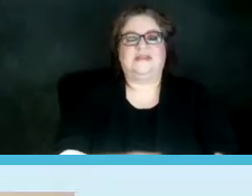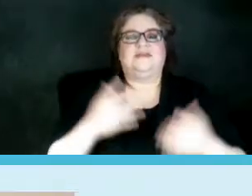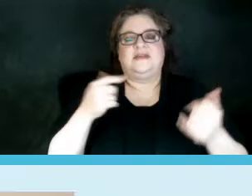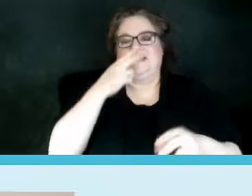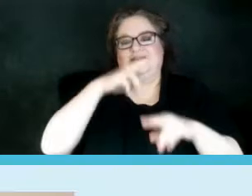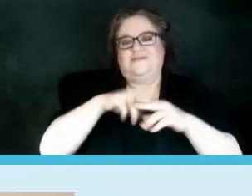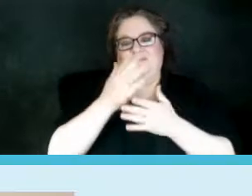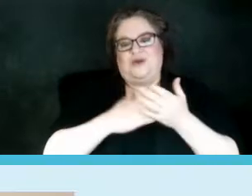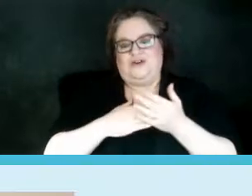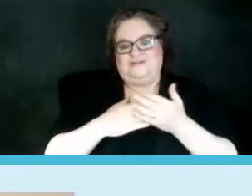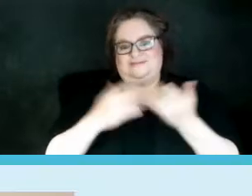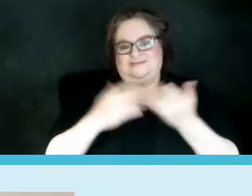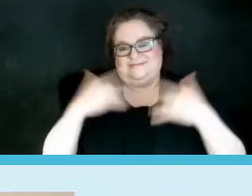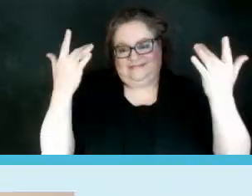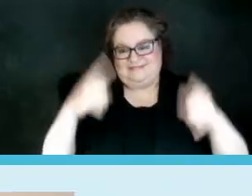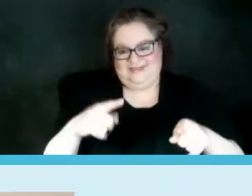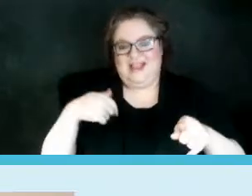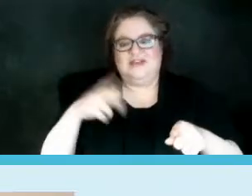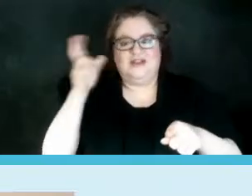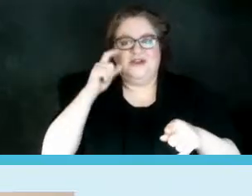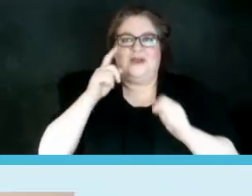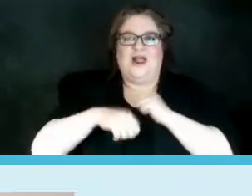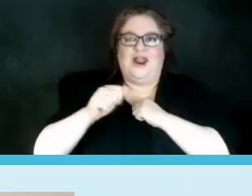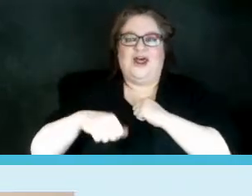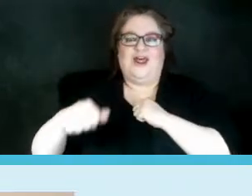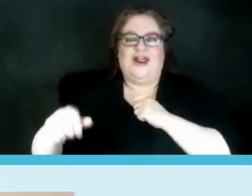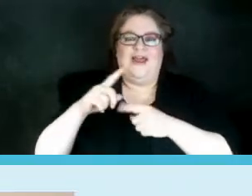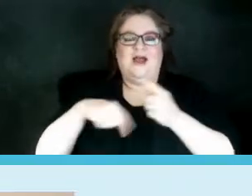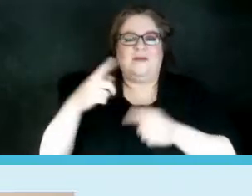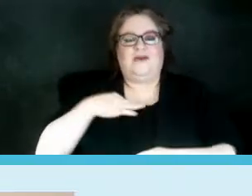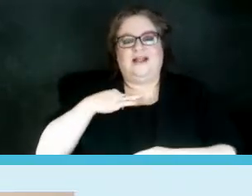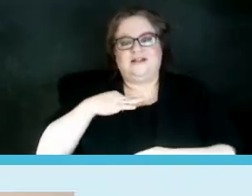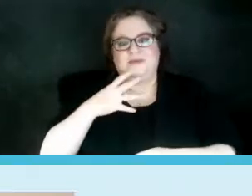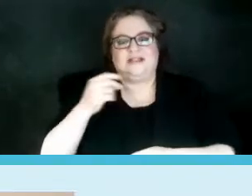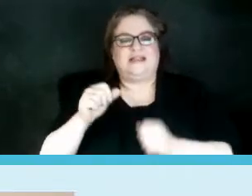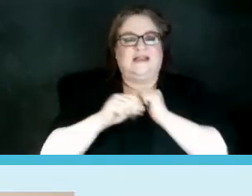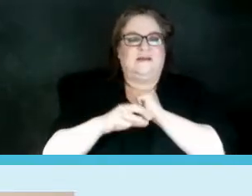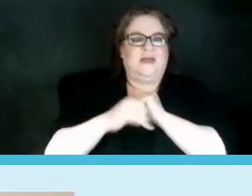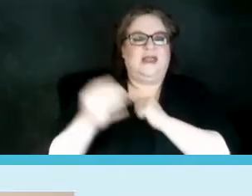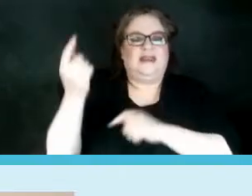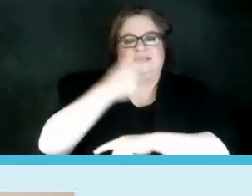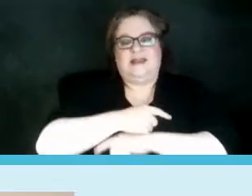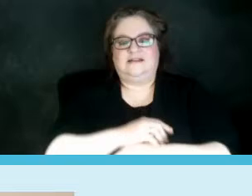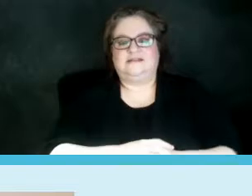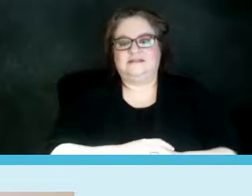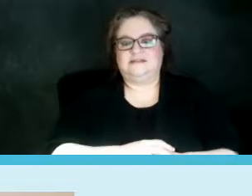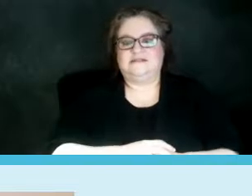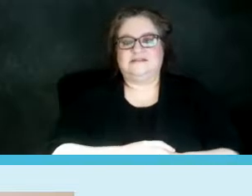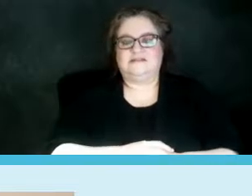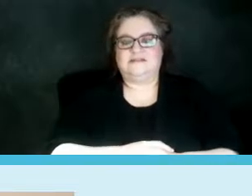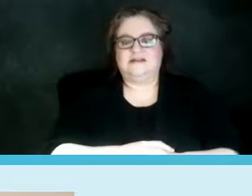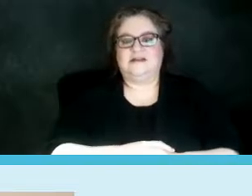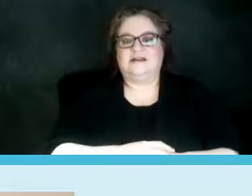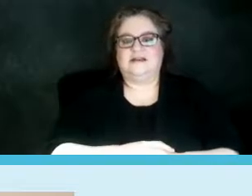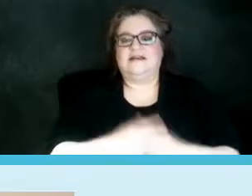fun part of the event. You've heard me drone on about eligibility and campaigning and dates. This is what you